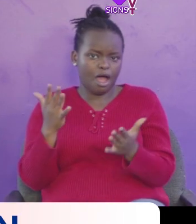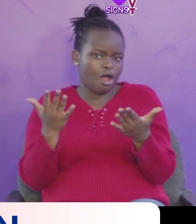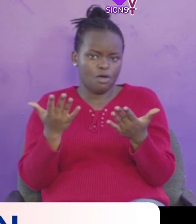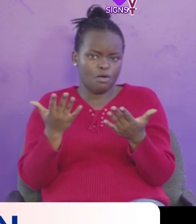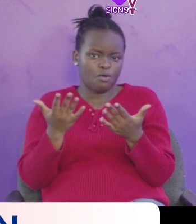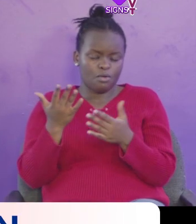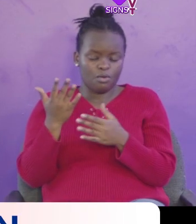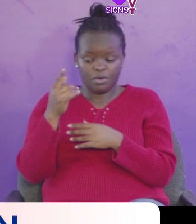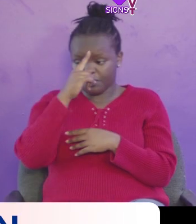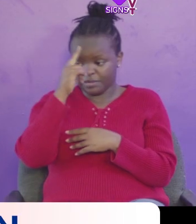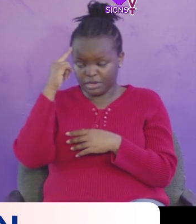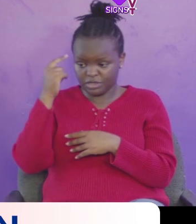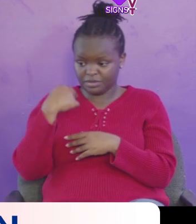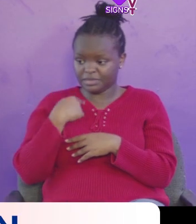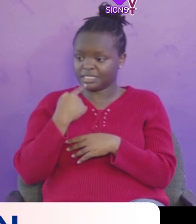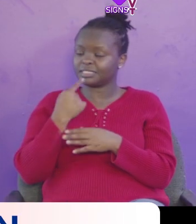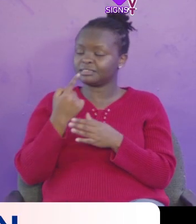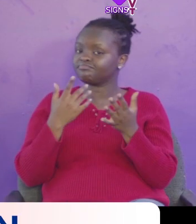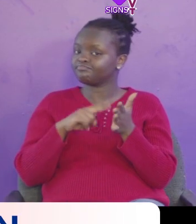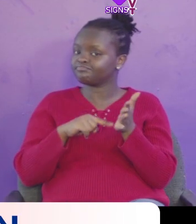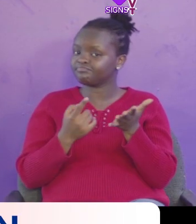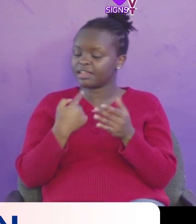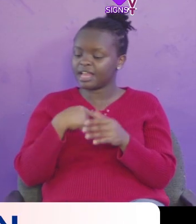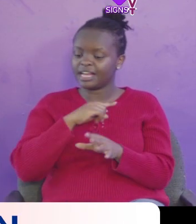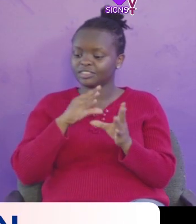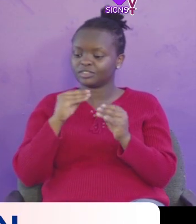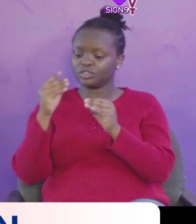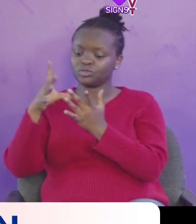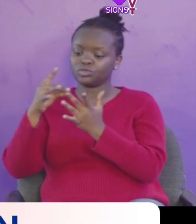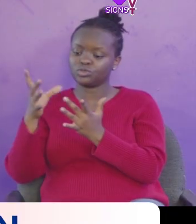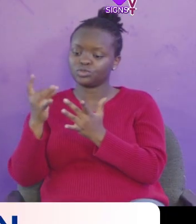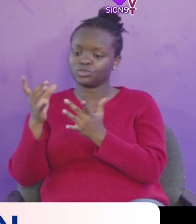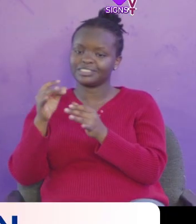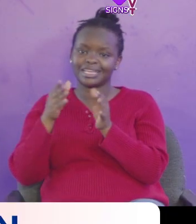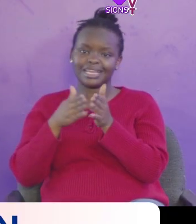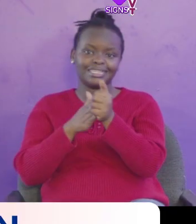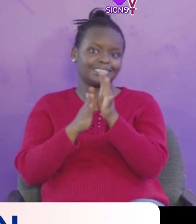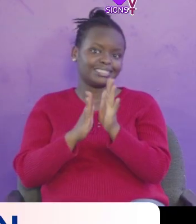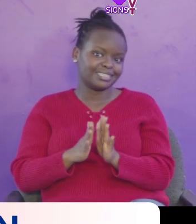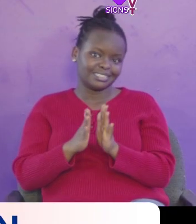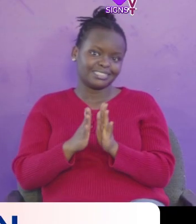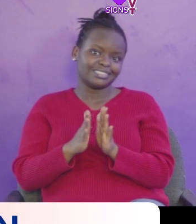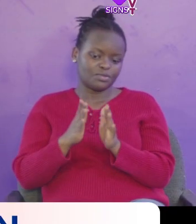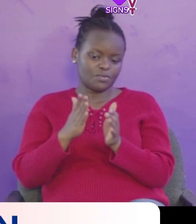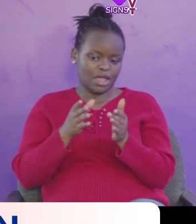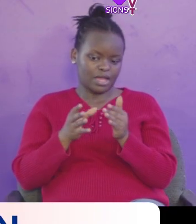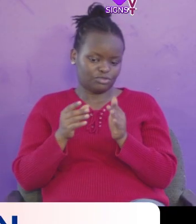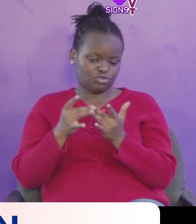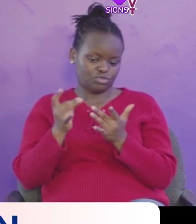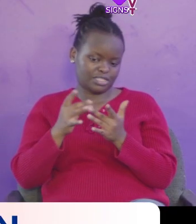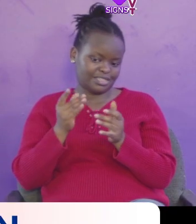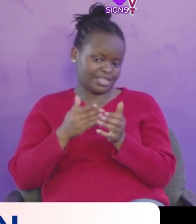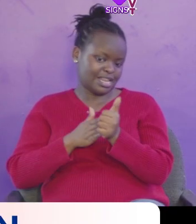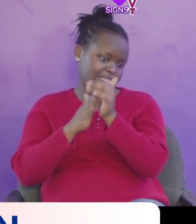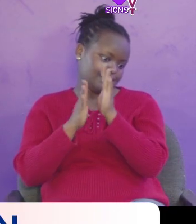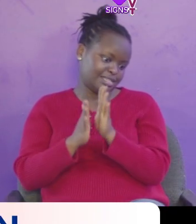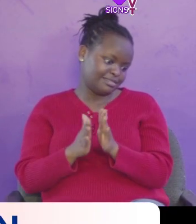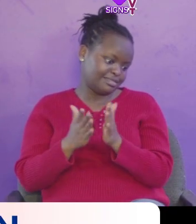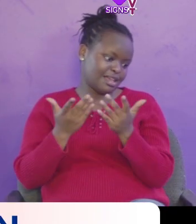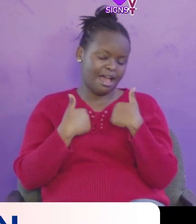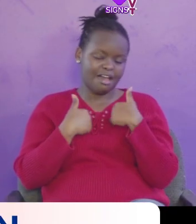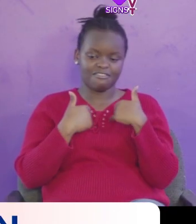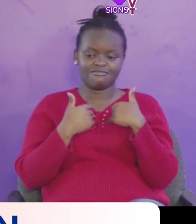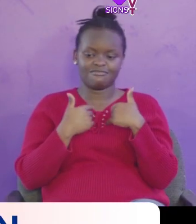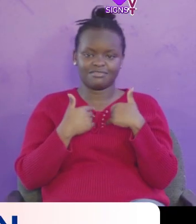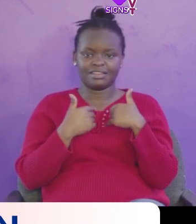Because vile tu nimesema, vile tunaenda kuchagua viongozi. Tunachagua viongozi. Kuna viongozi